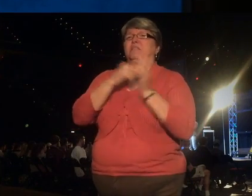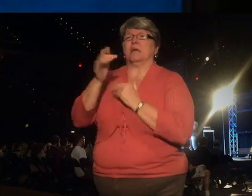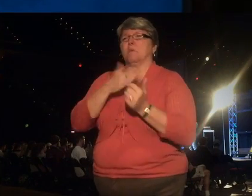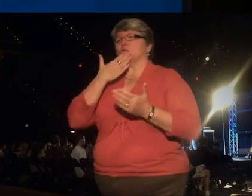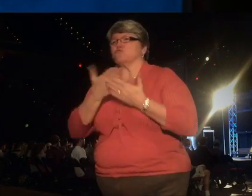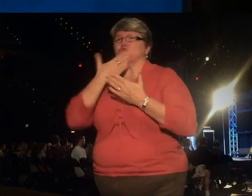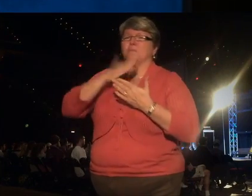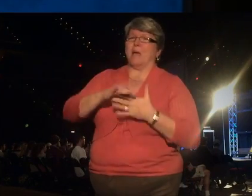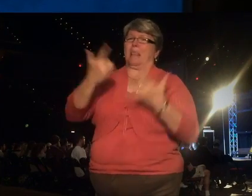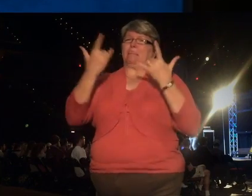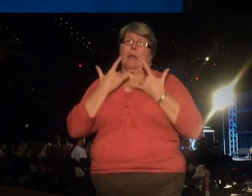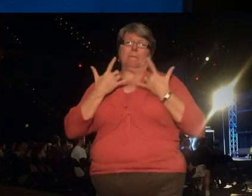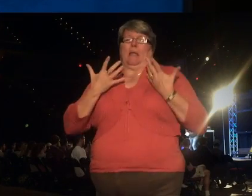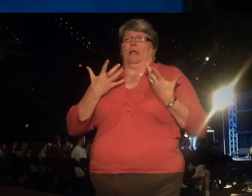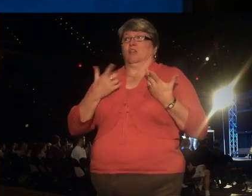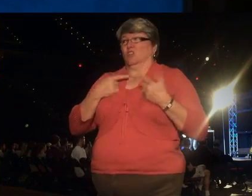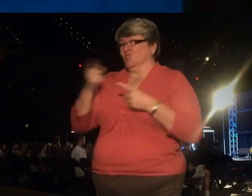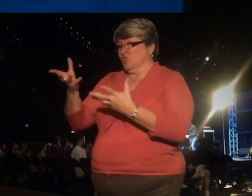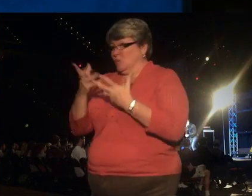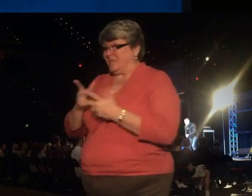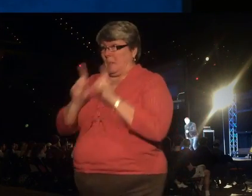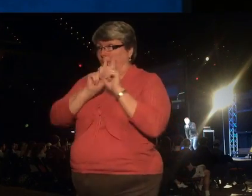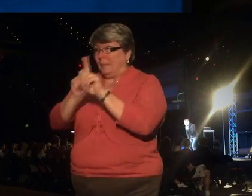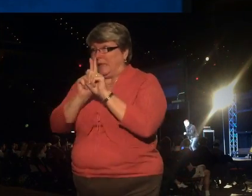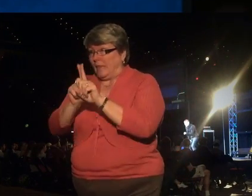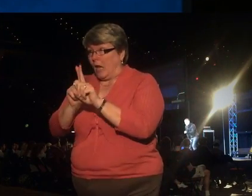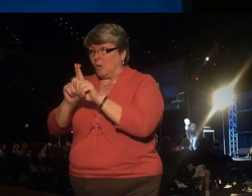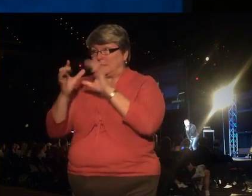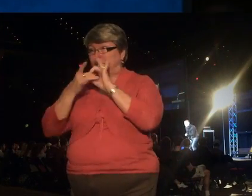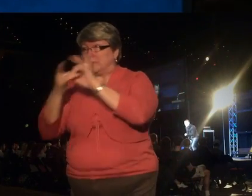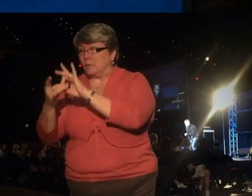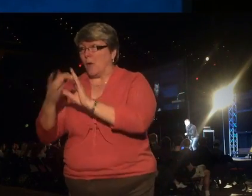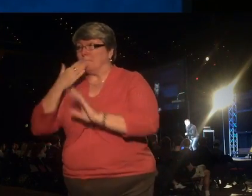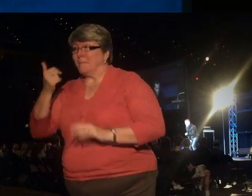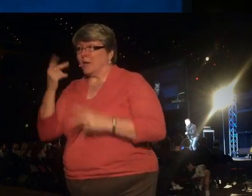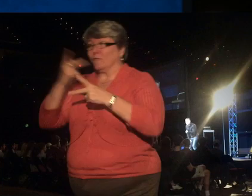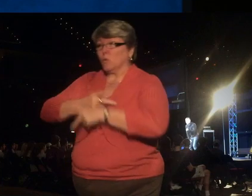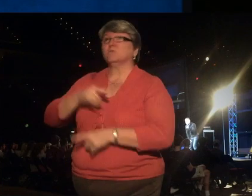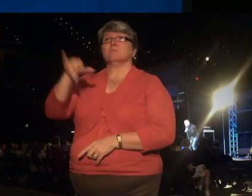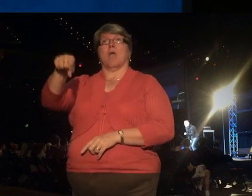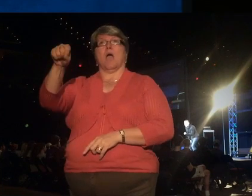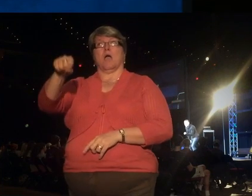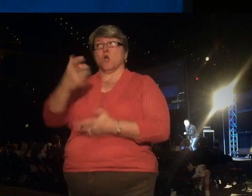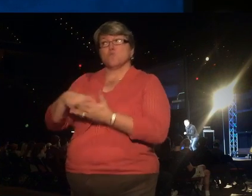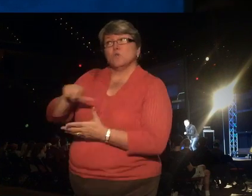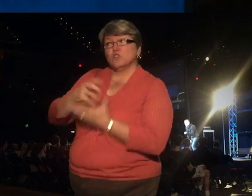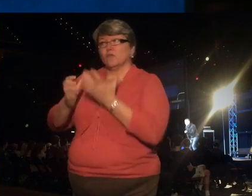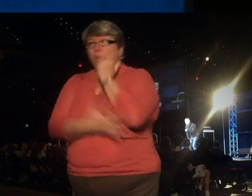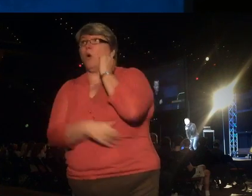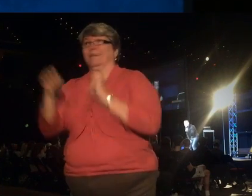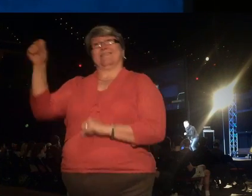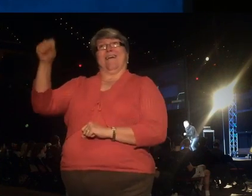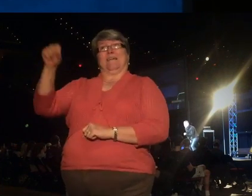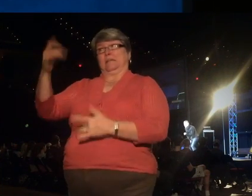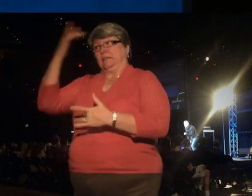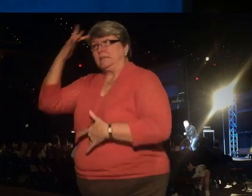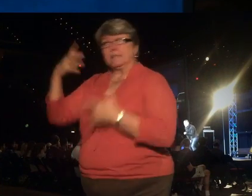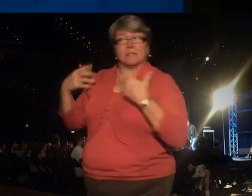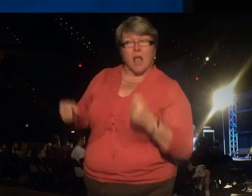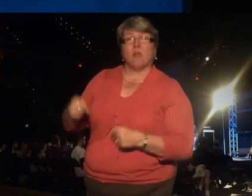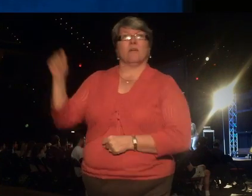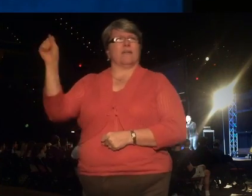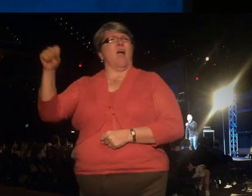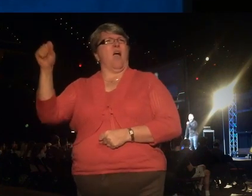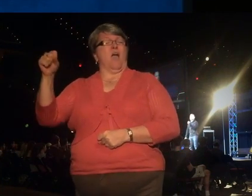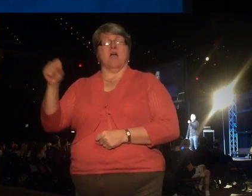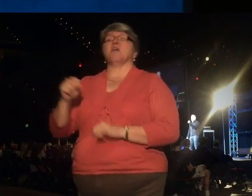for me through thick and thin and love me just who I am. You're like, okay, so you want someone who will be there, just stick with you for better, for worse. Yeah. For richer, for poor, yeah. In sickness